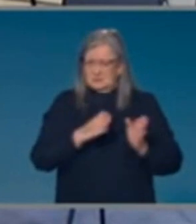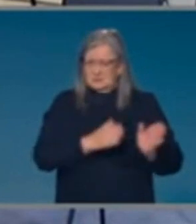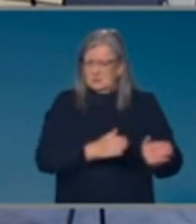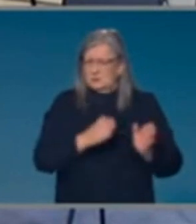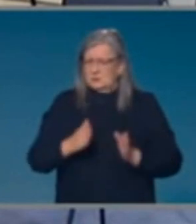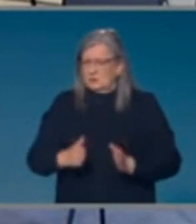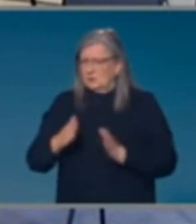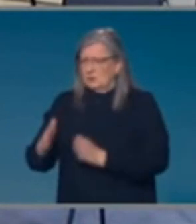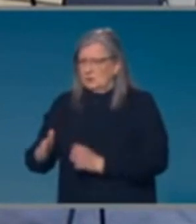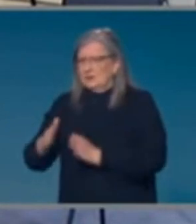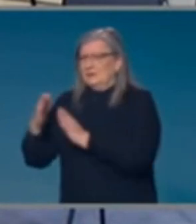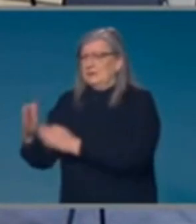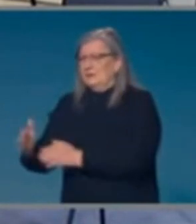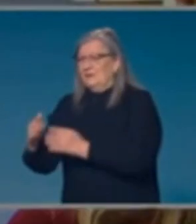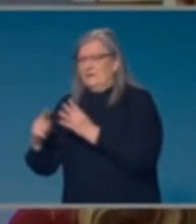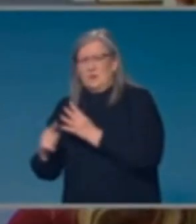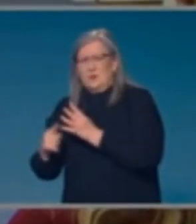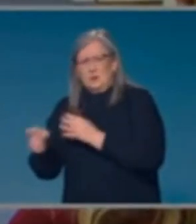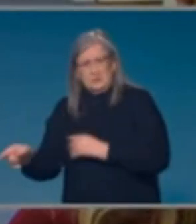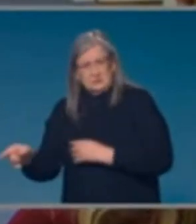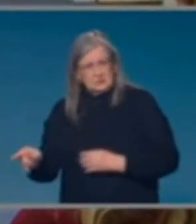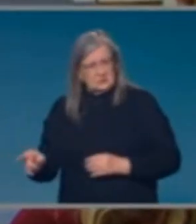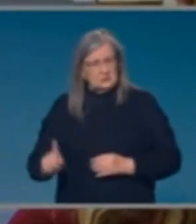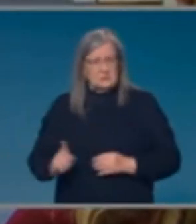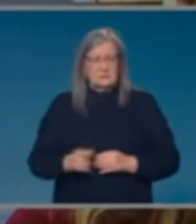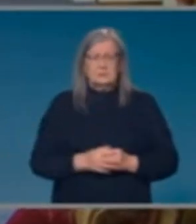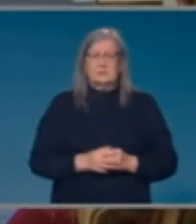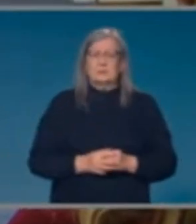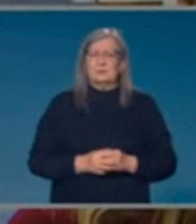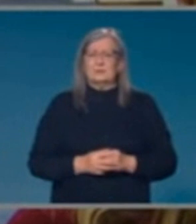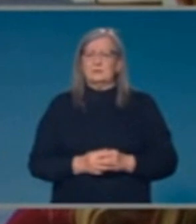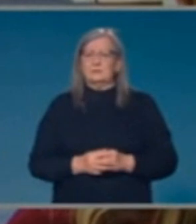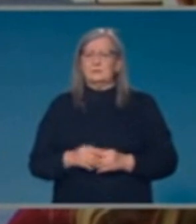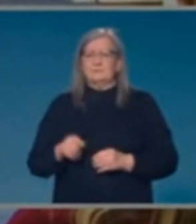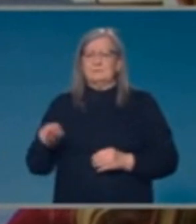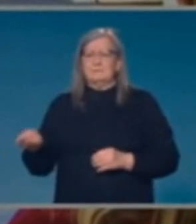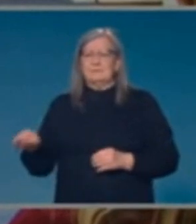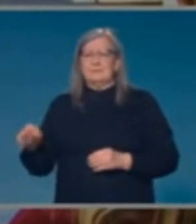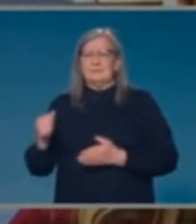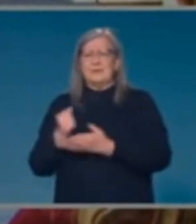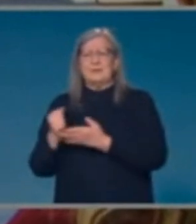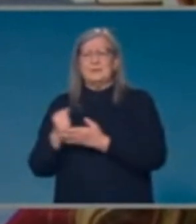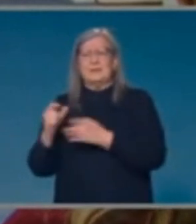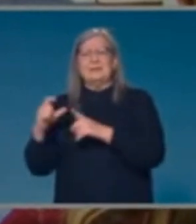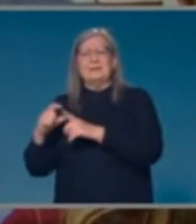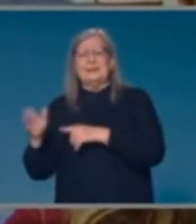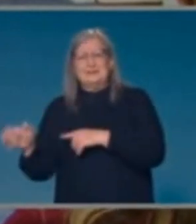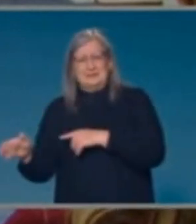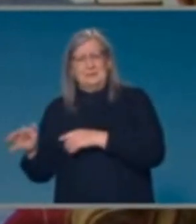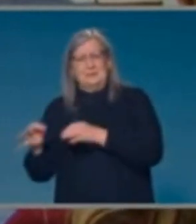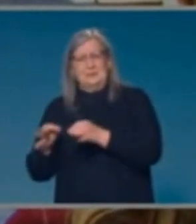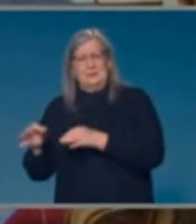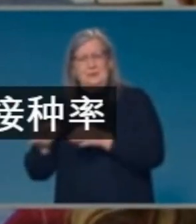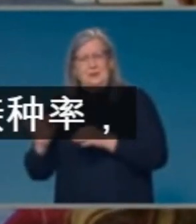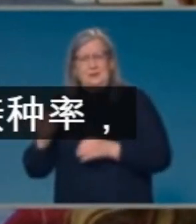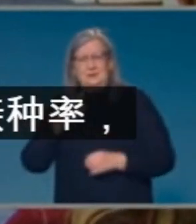now? And at that Phase D, there's no vaccination rate attached to when we move into that phase, which is when